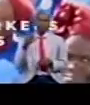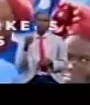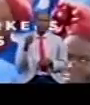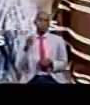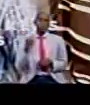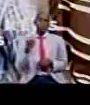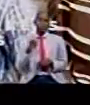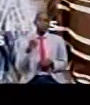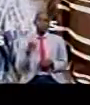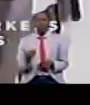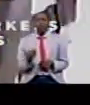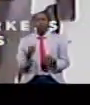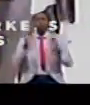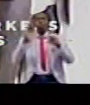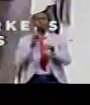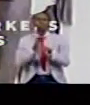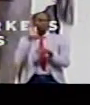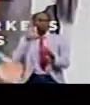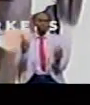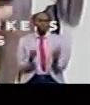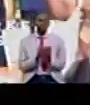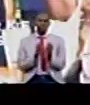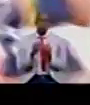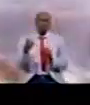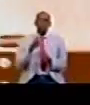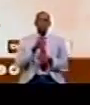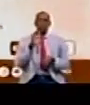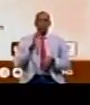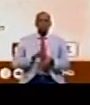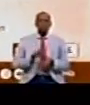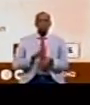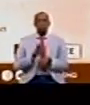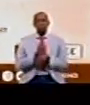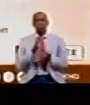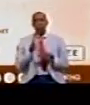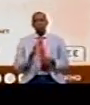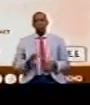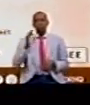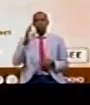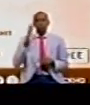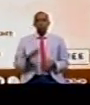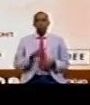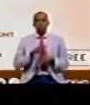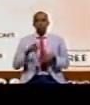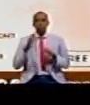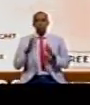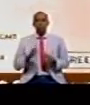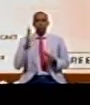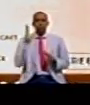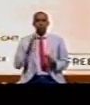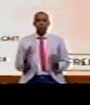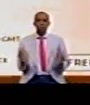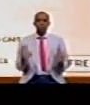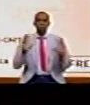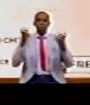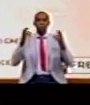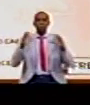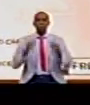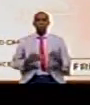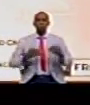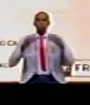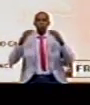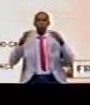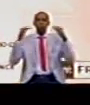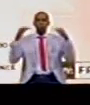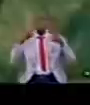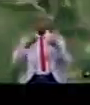same, we want to present them to God. We know how fragile women can be and emotional they can be. And we know